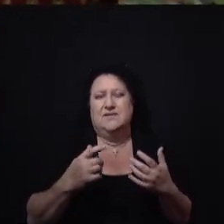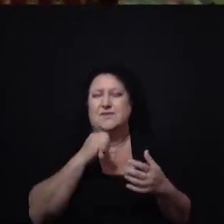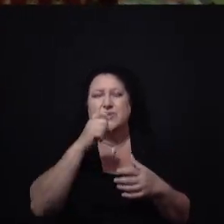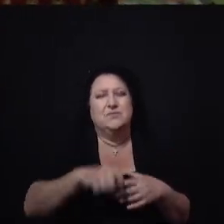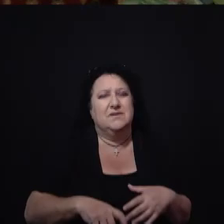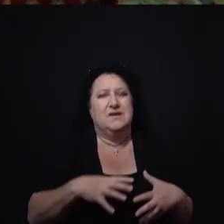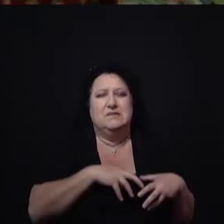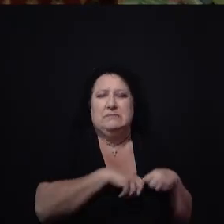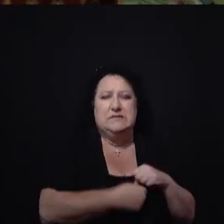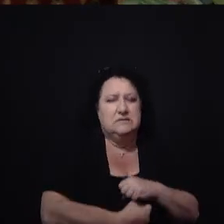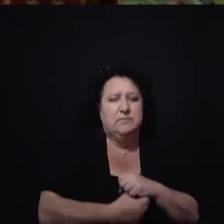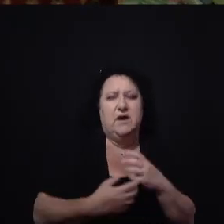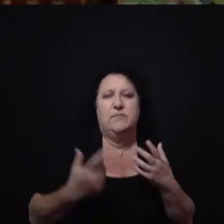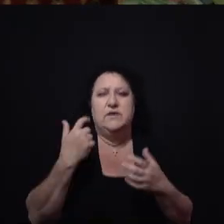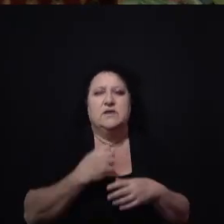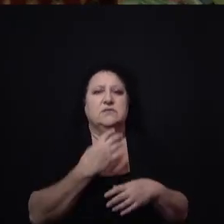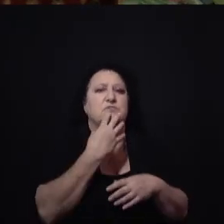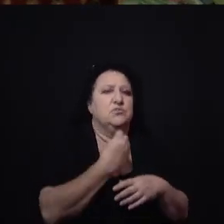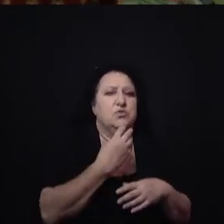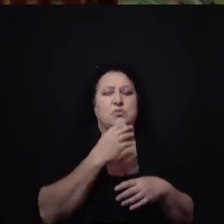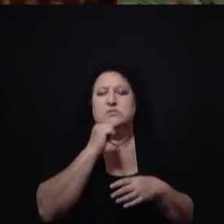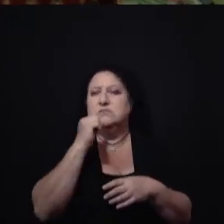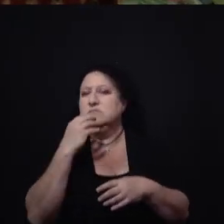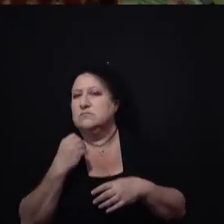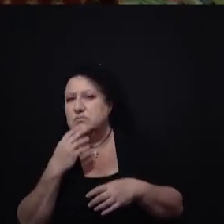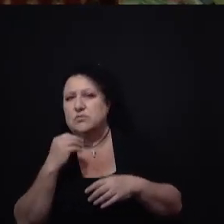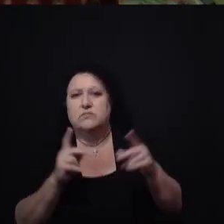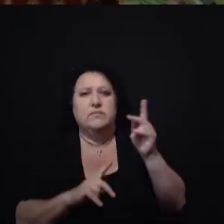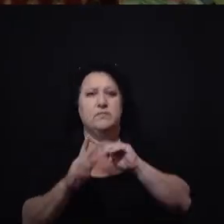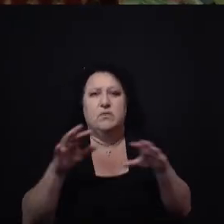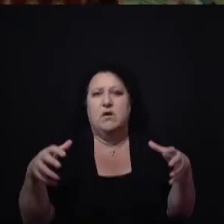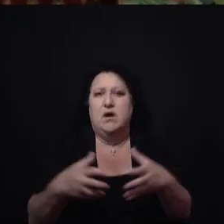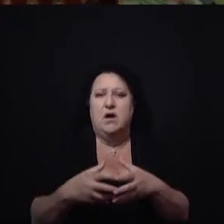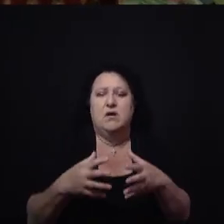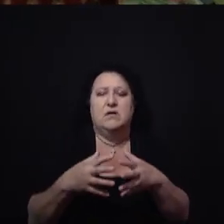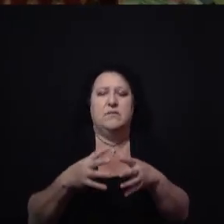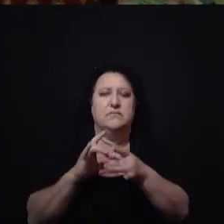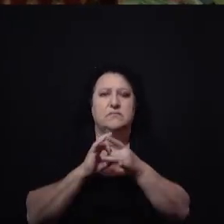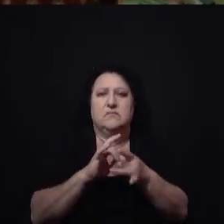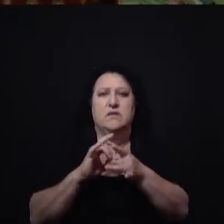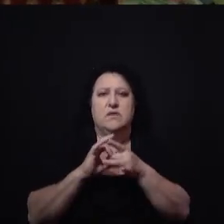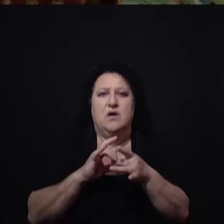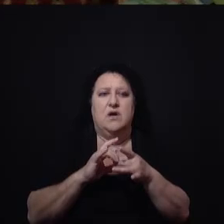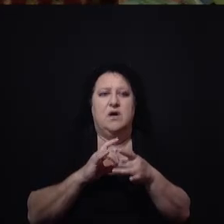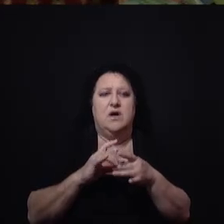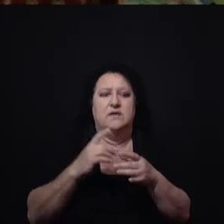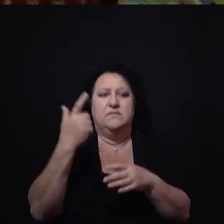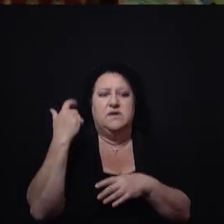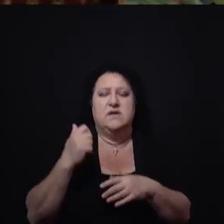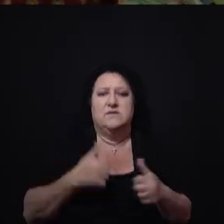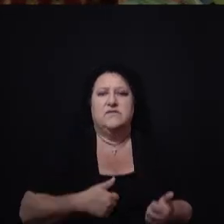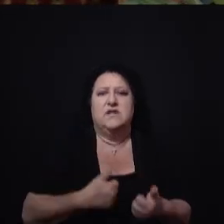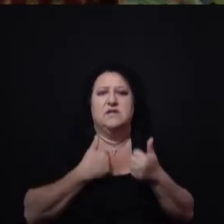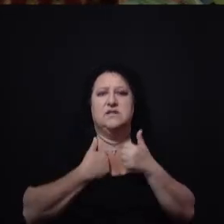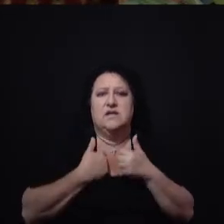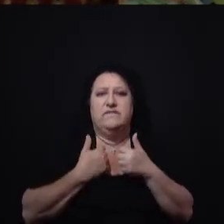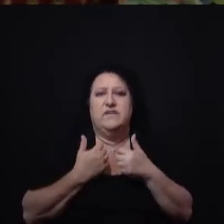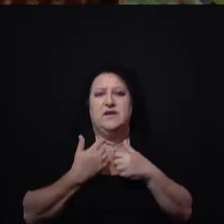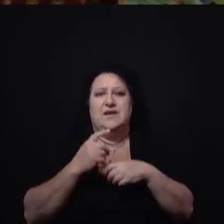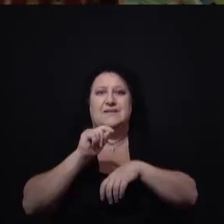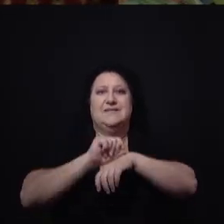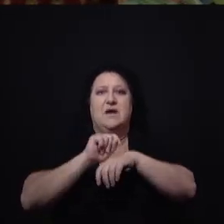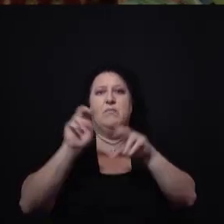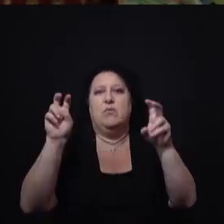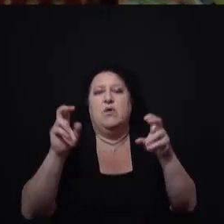built together spiritually, as we picked it up in chapter 2, verse 19, into the living temple, a dwelling place for the Spirit